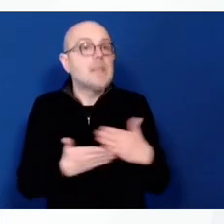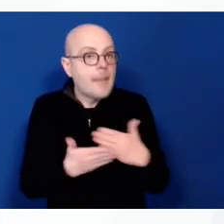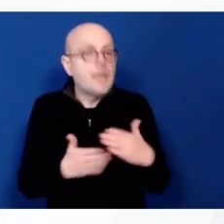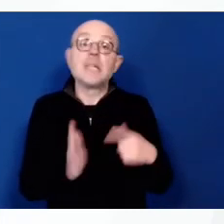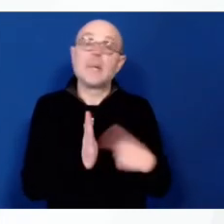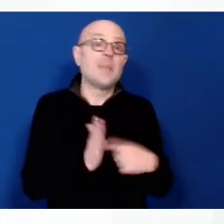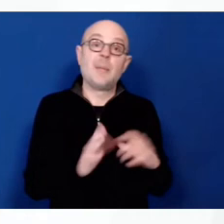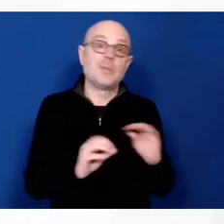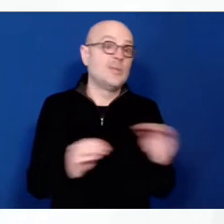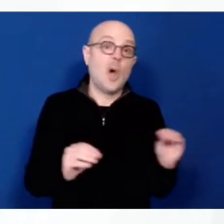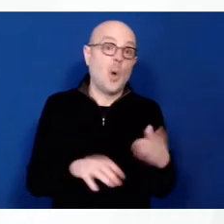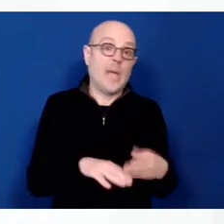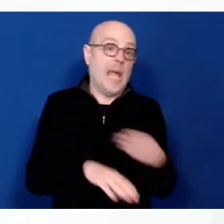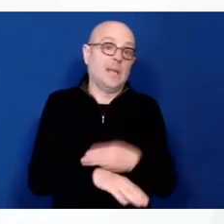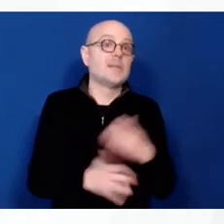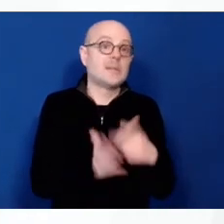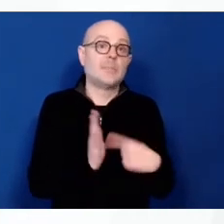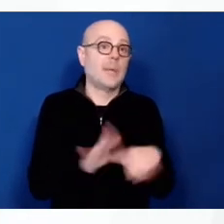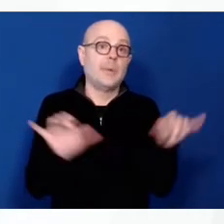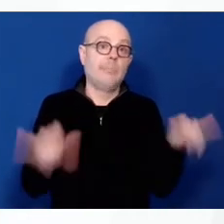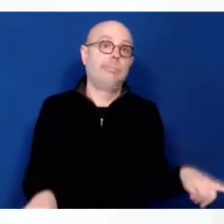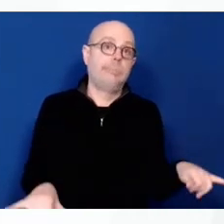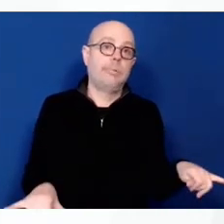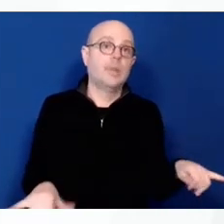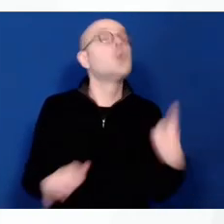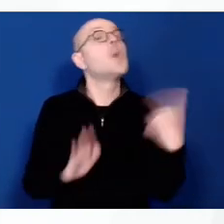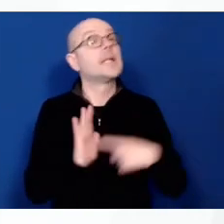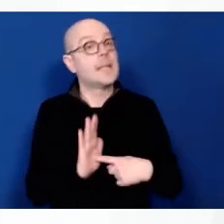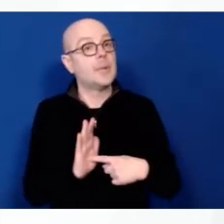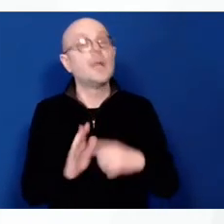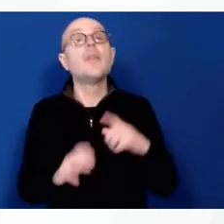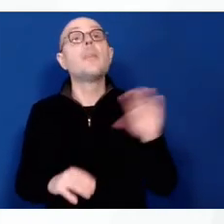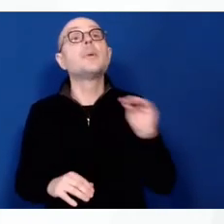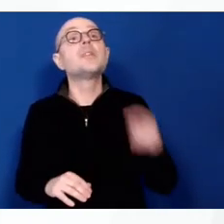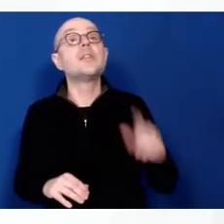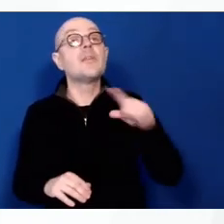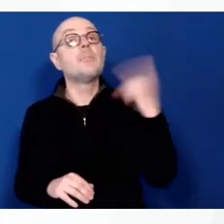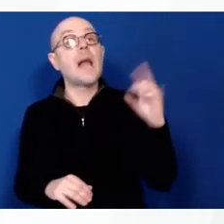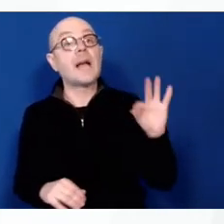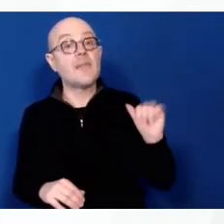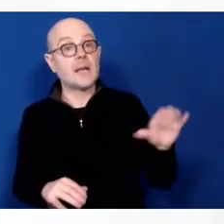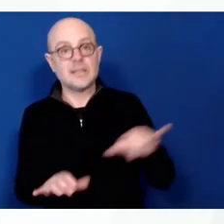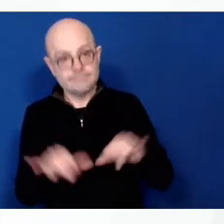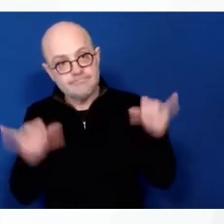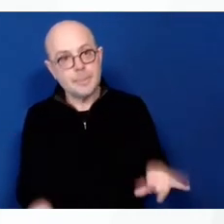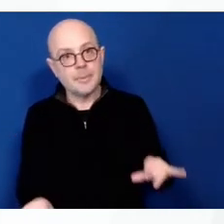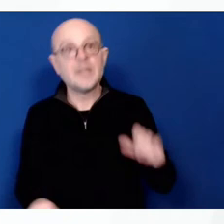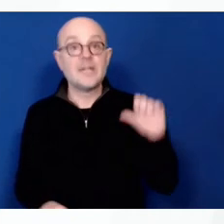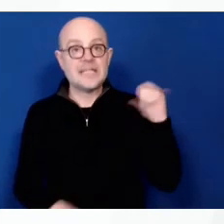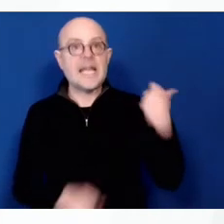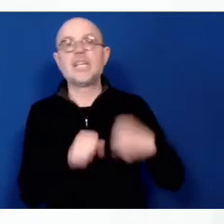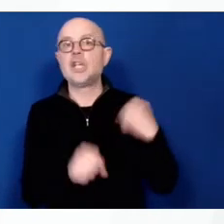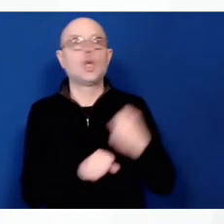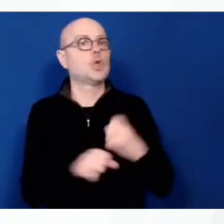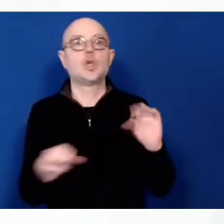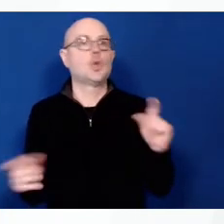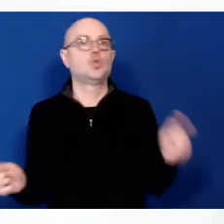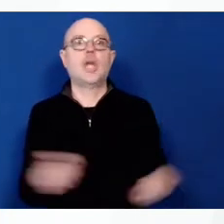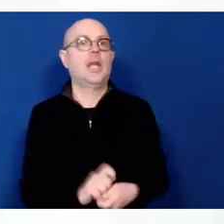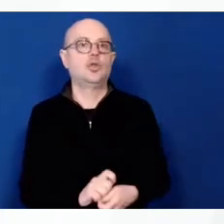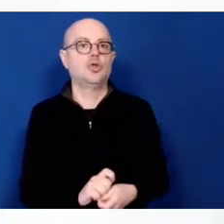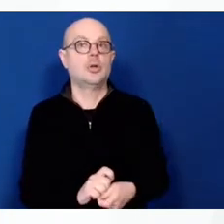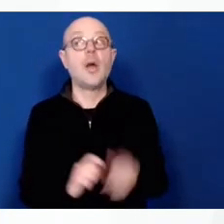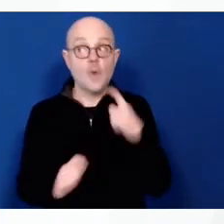One example, the percentage of Black faculty has not increased in a decade. For those of us who care about